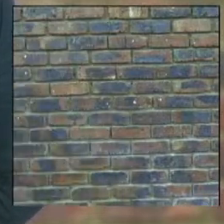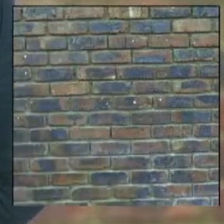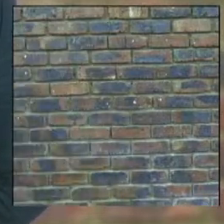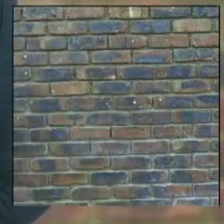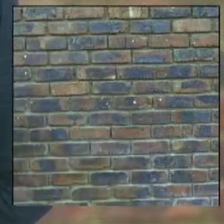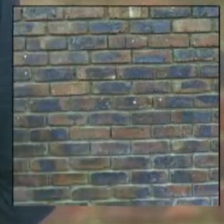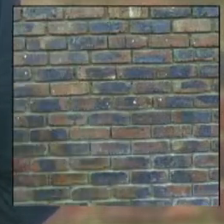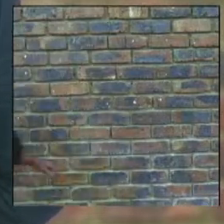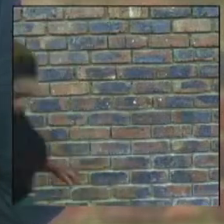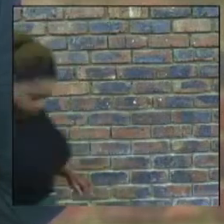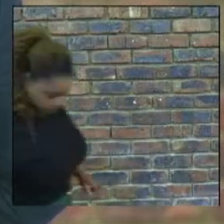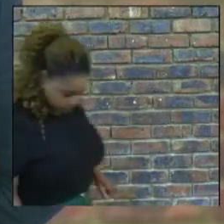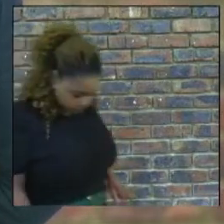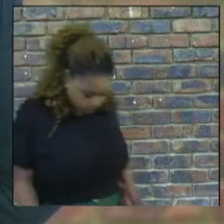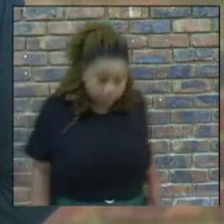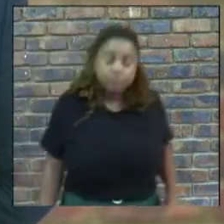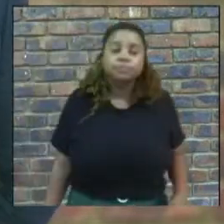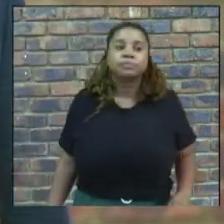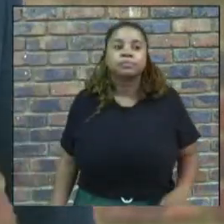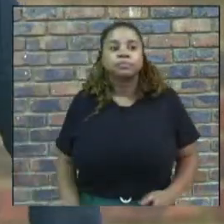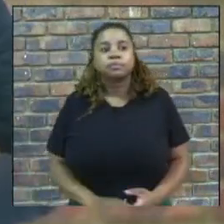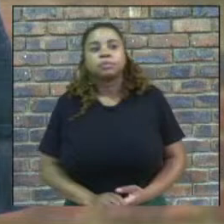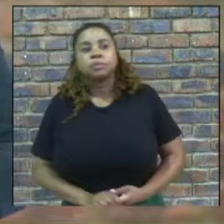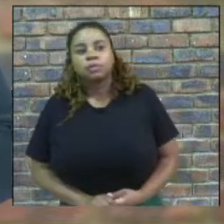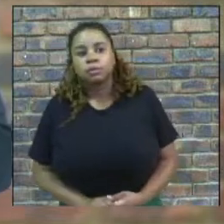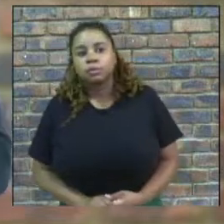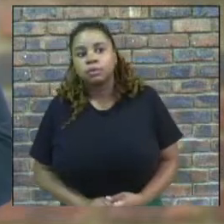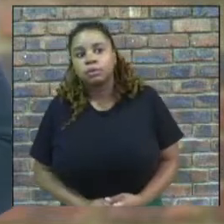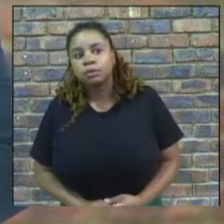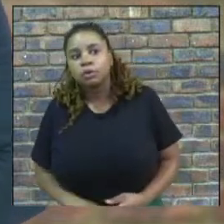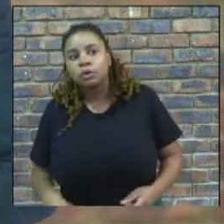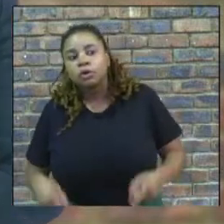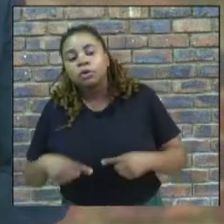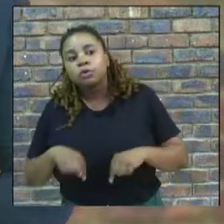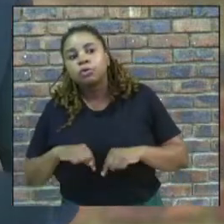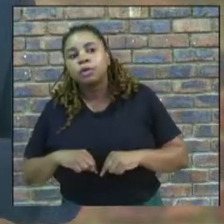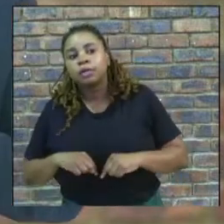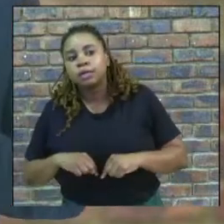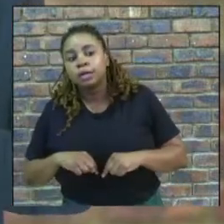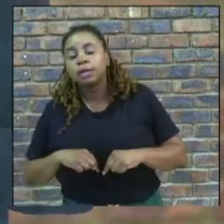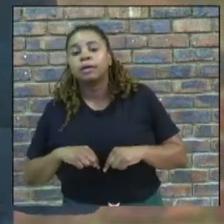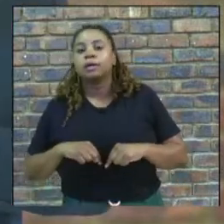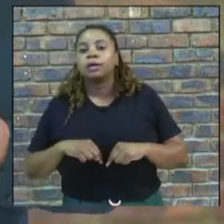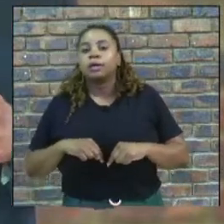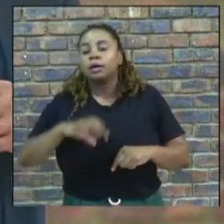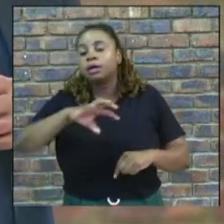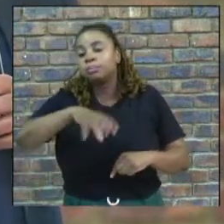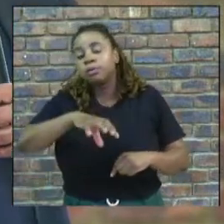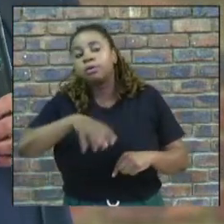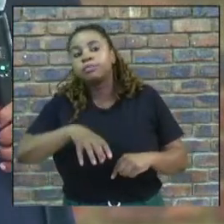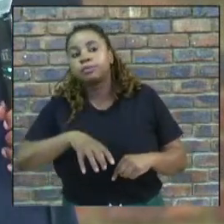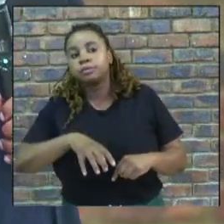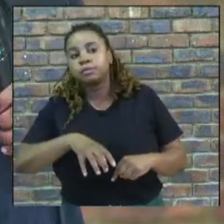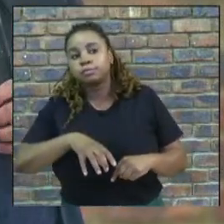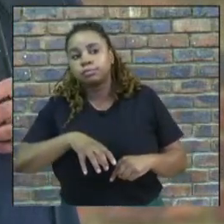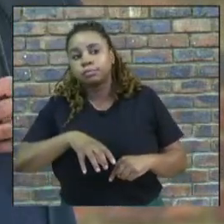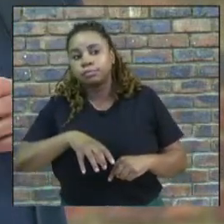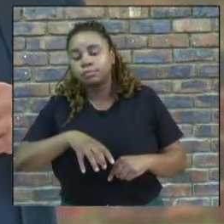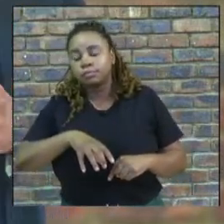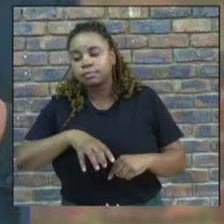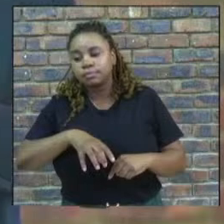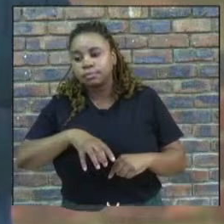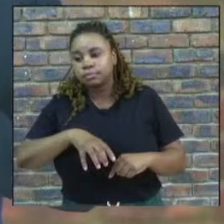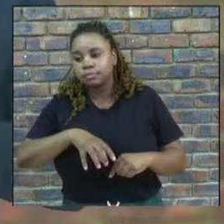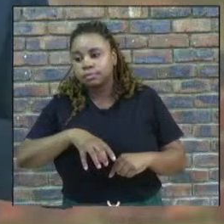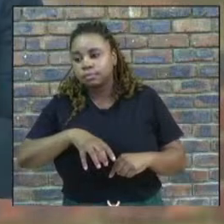participation, yeah, but right? So, Runa, as a province, we rebadile